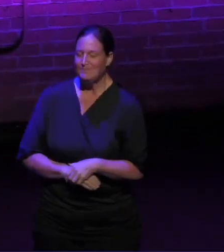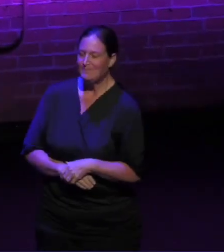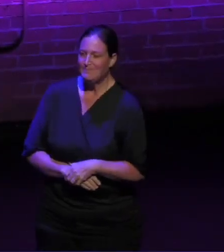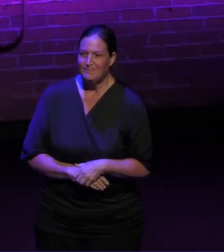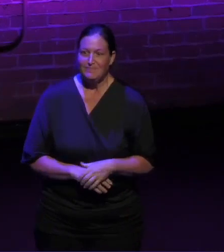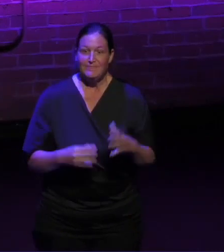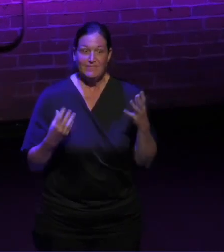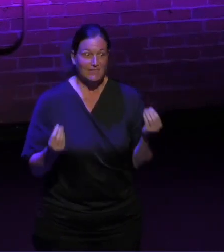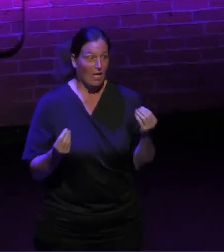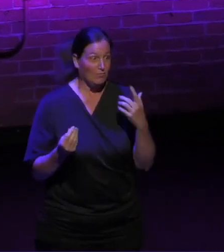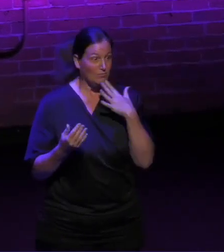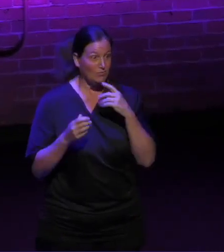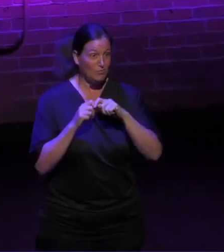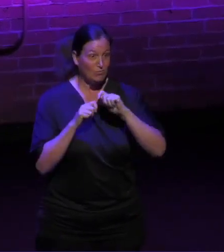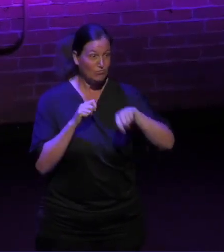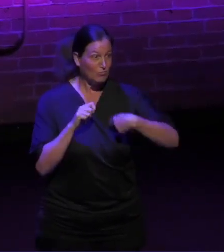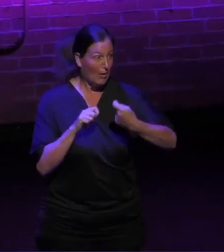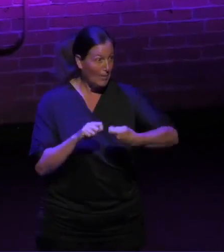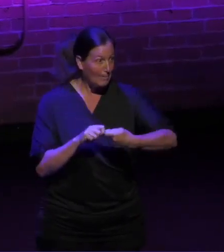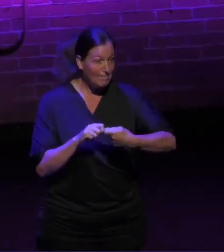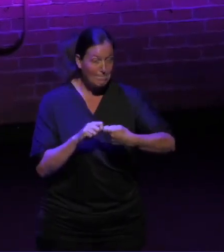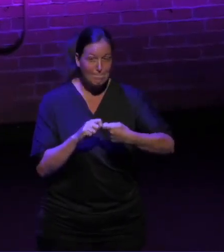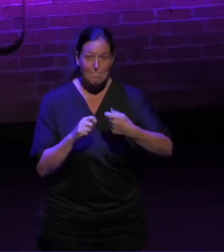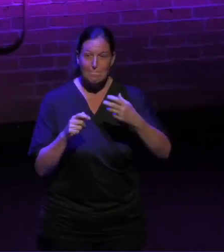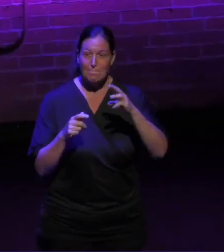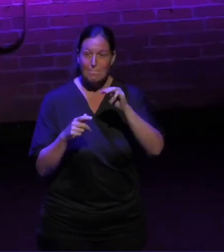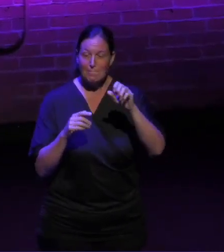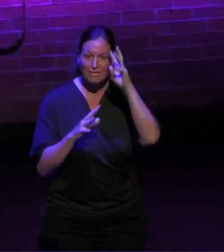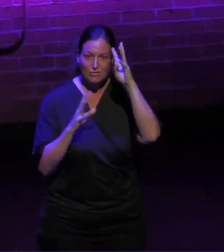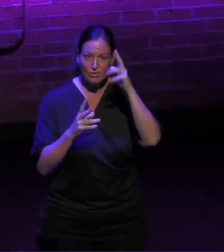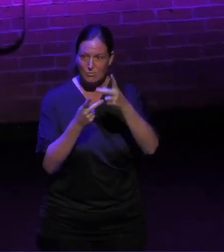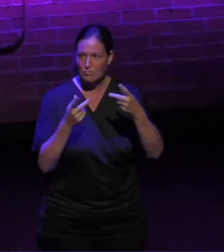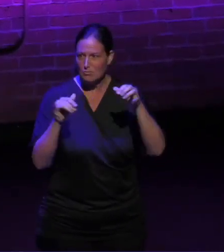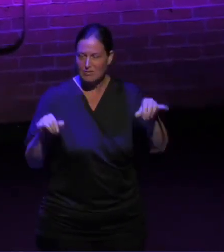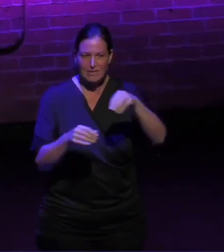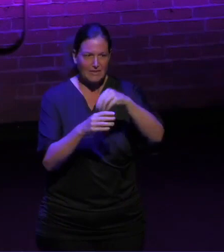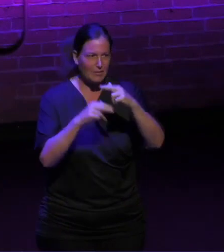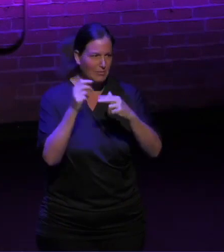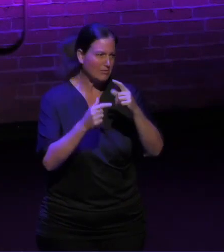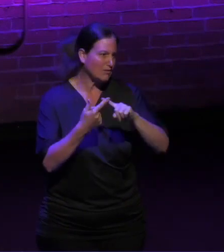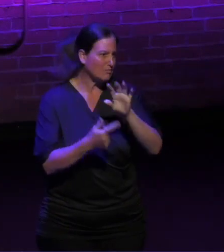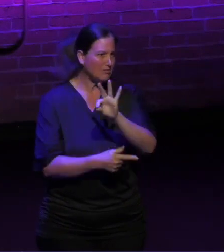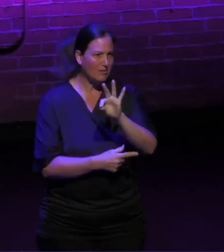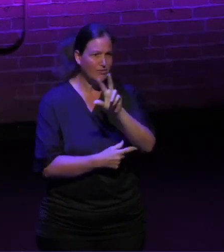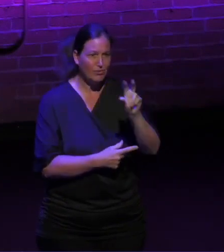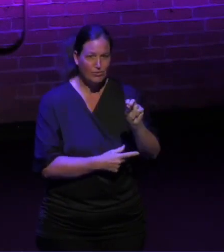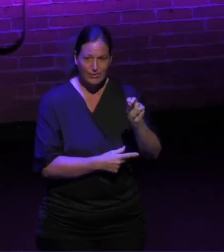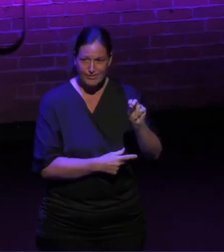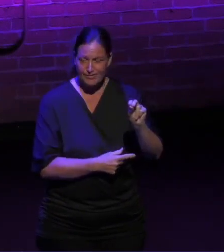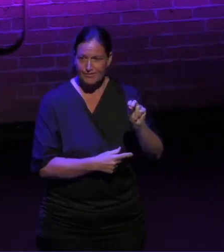So we're just about wrapped up. The Mass Creative folks are going to remain here in the building till about 9:30. So we ask